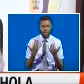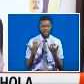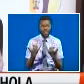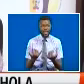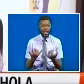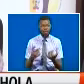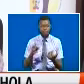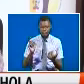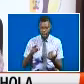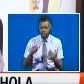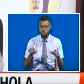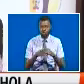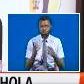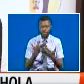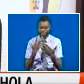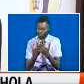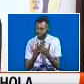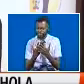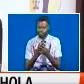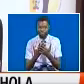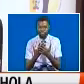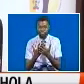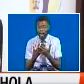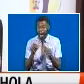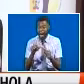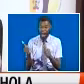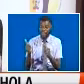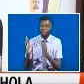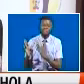them for presenting suicidal tendencies.